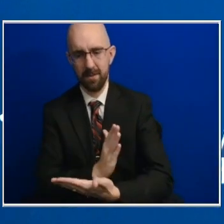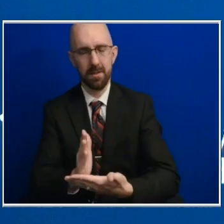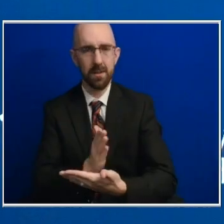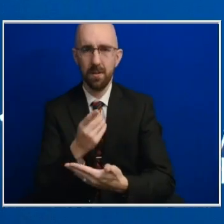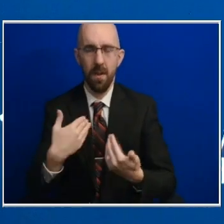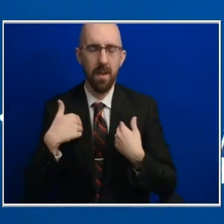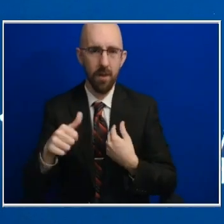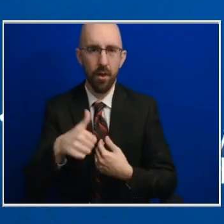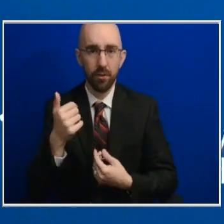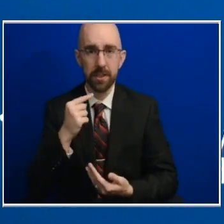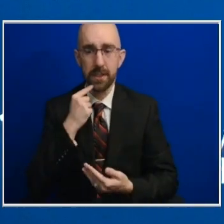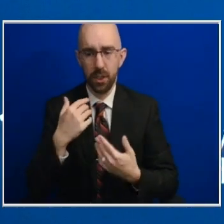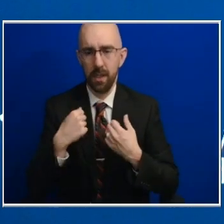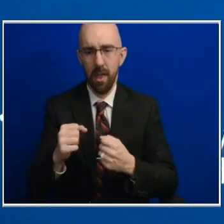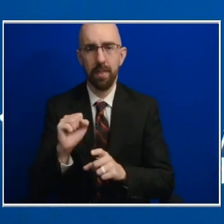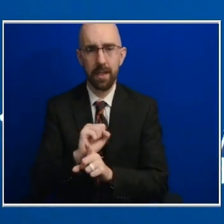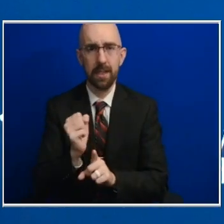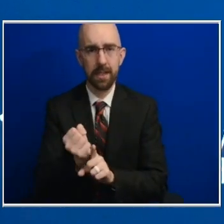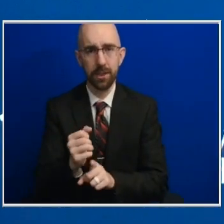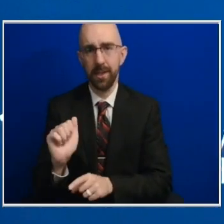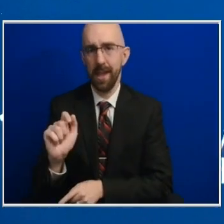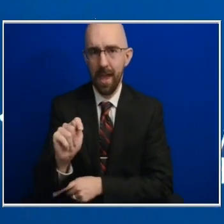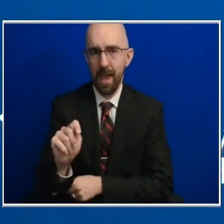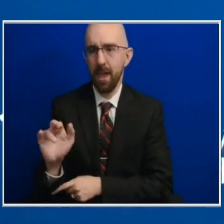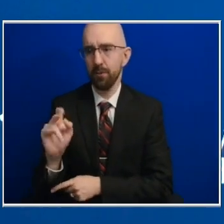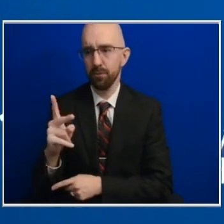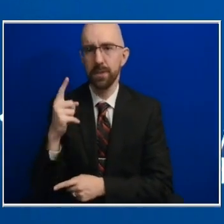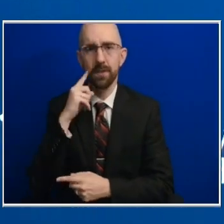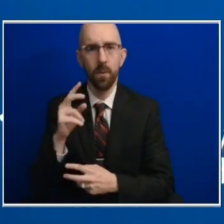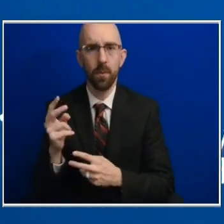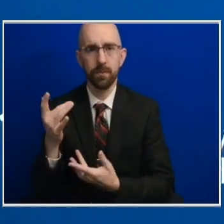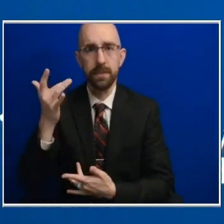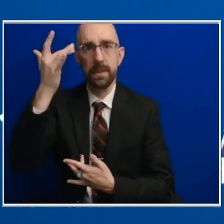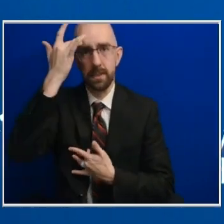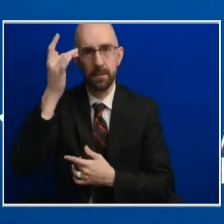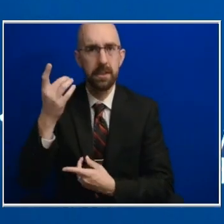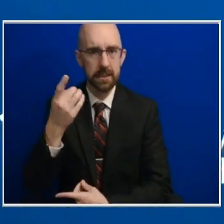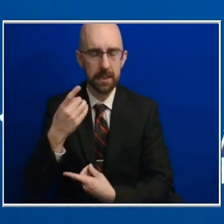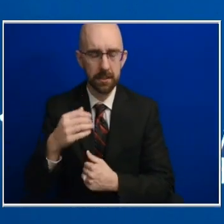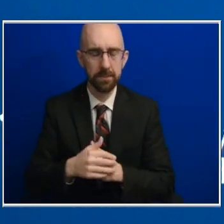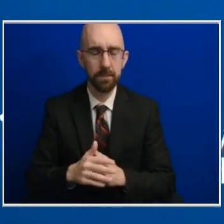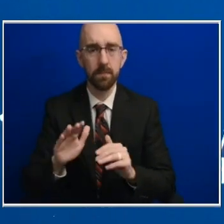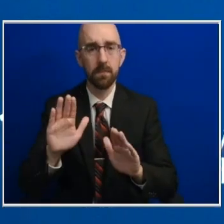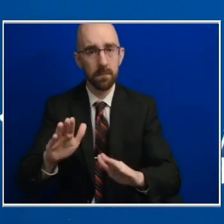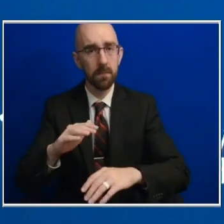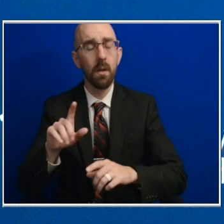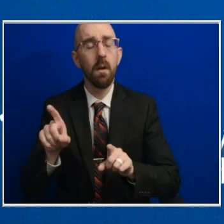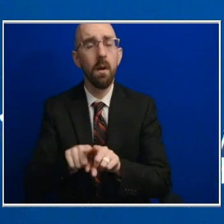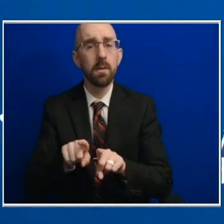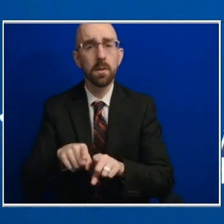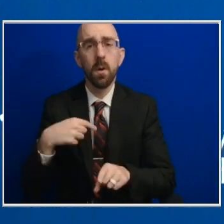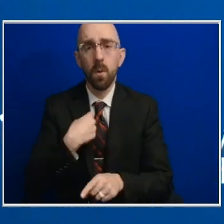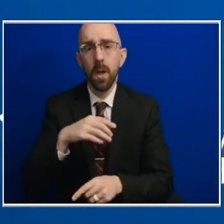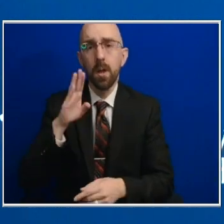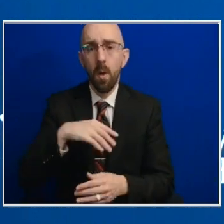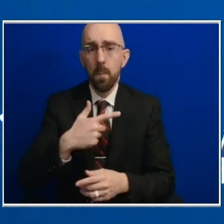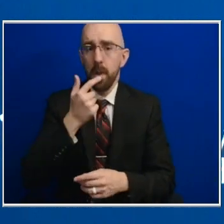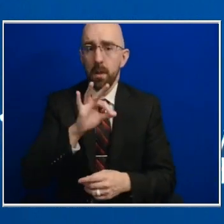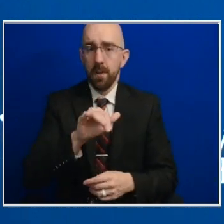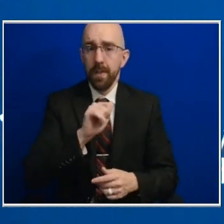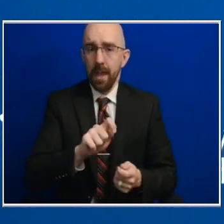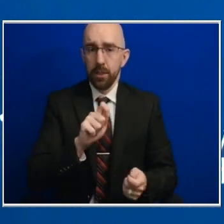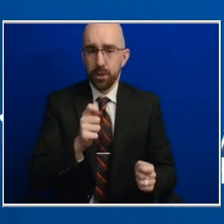serious health conditions that put you at risk for disease. Now with that, we also know that because of that shift, there are